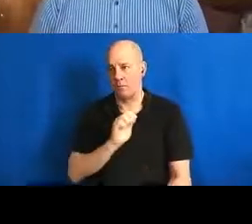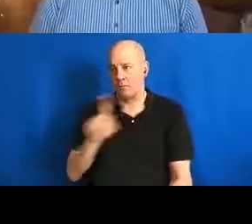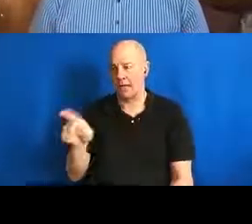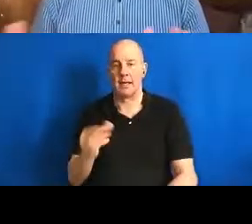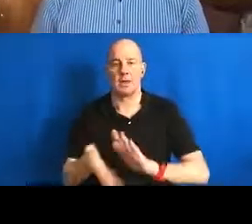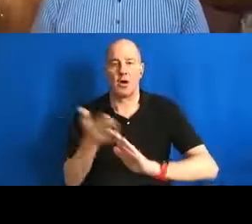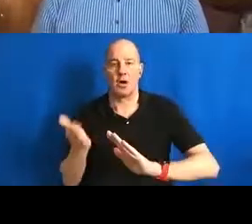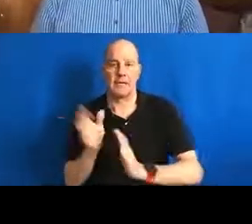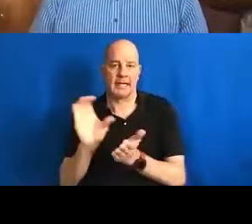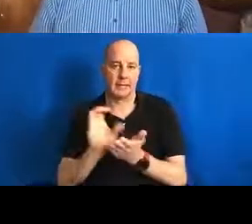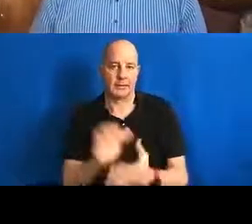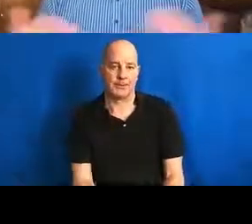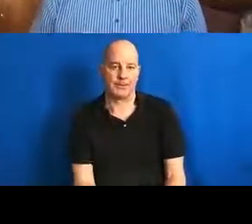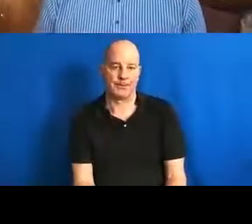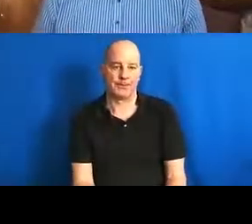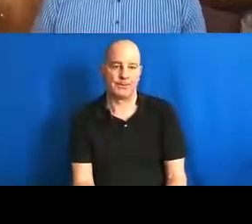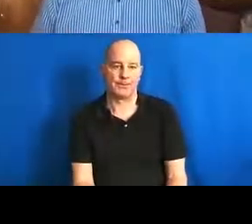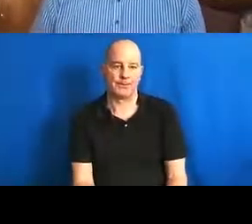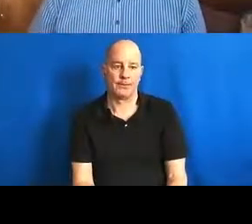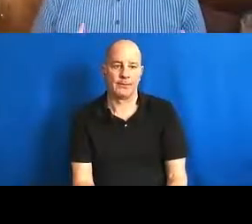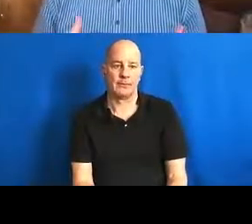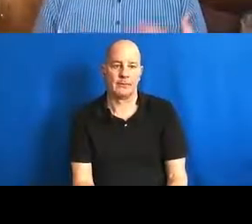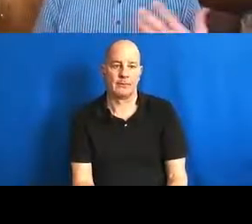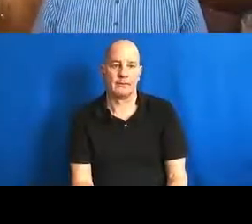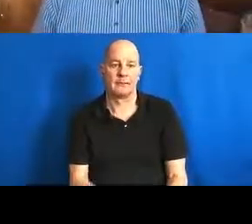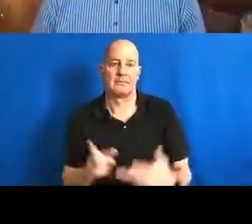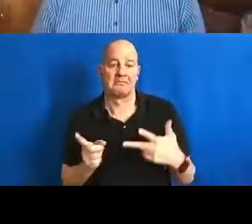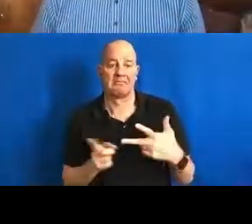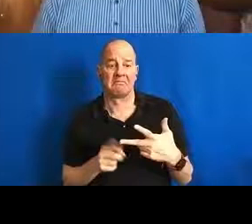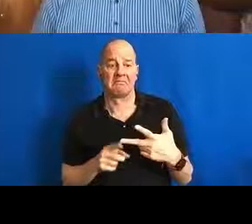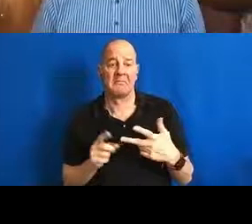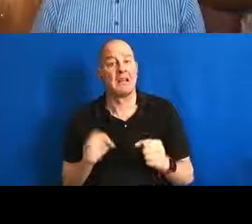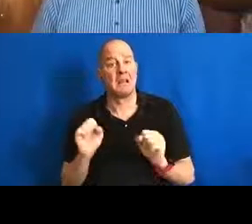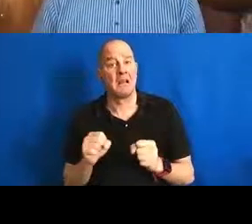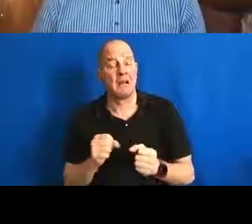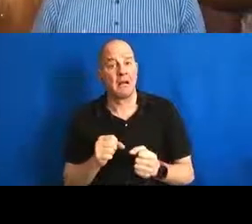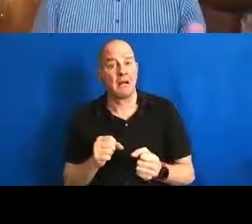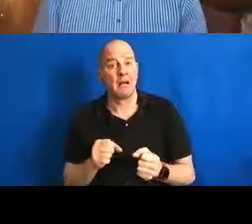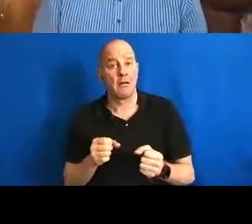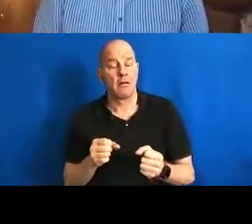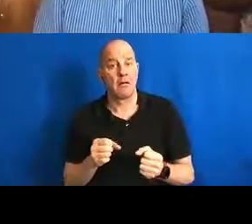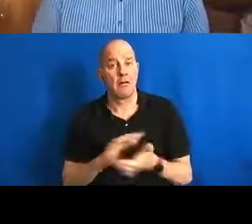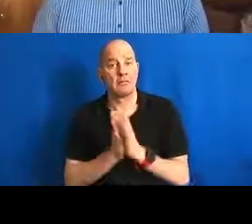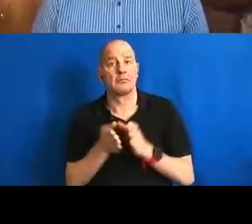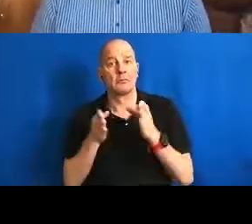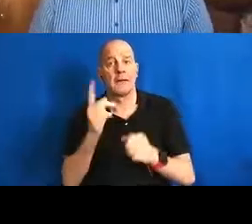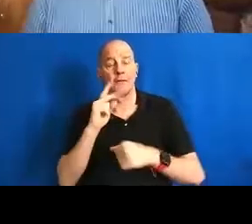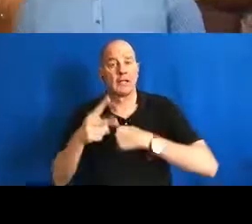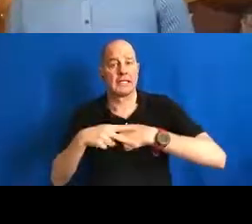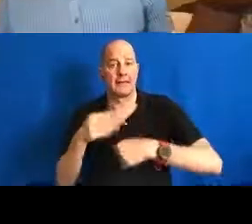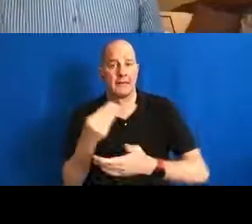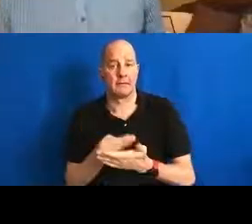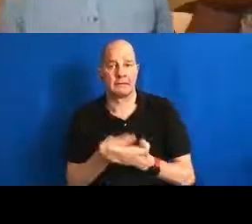business. And then third, it's it can be a savings mechanism for members. So it can sort of be like a little bit